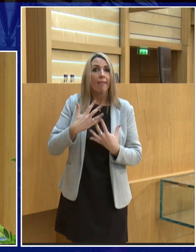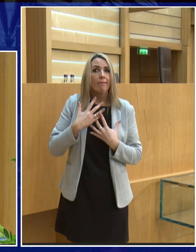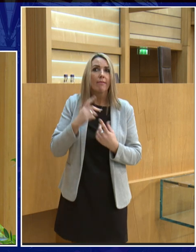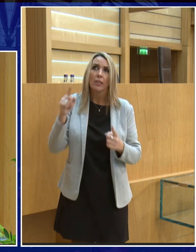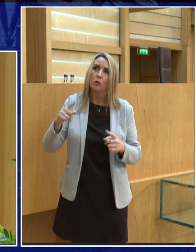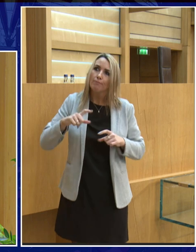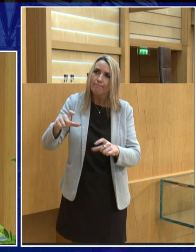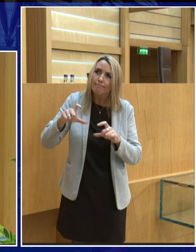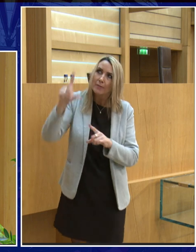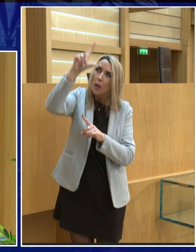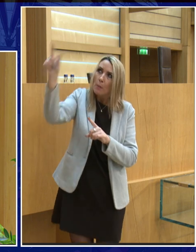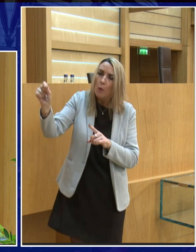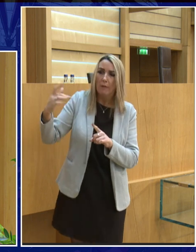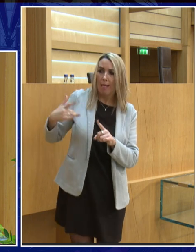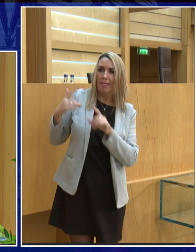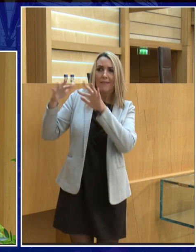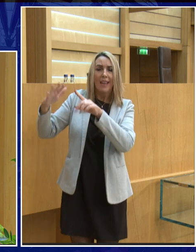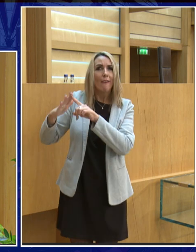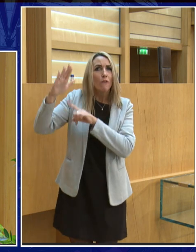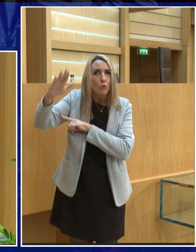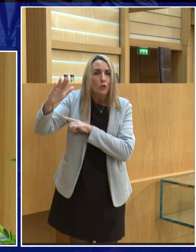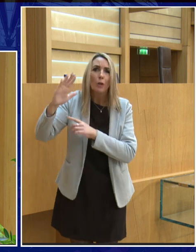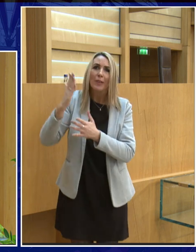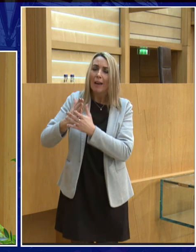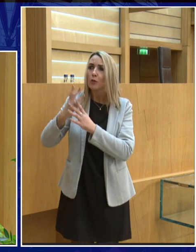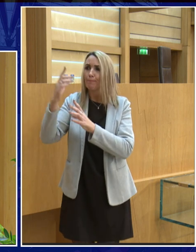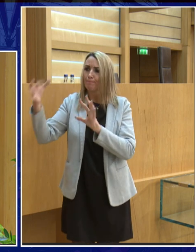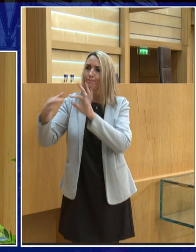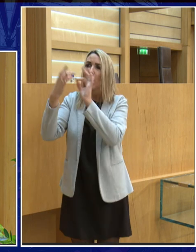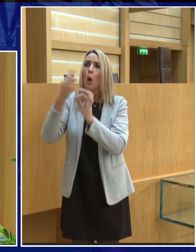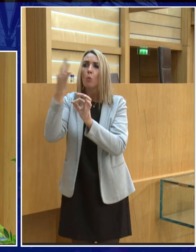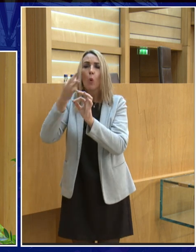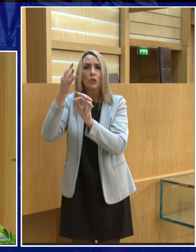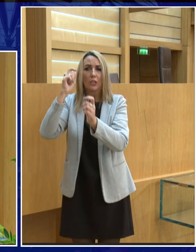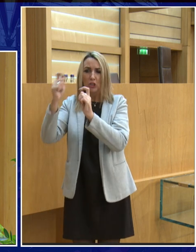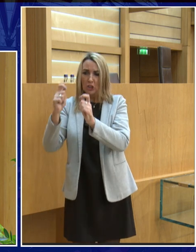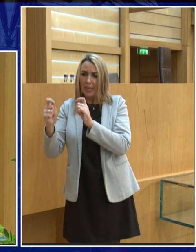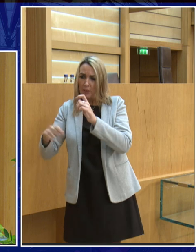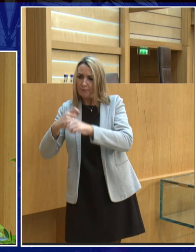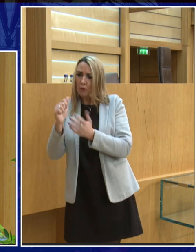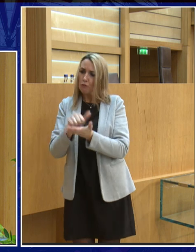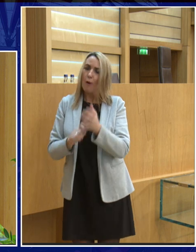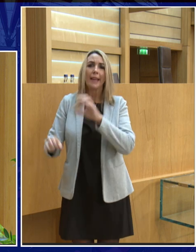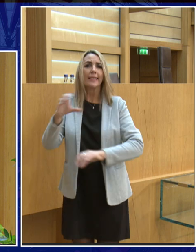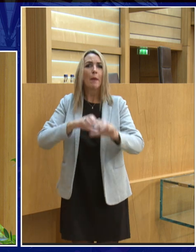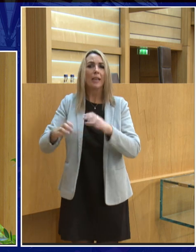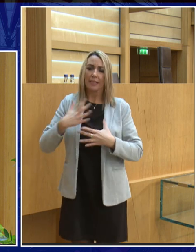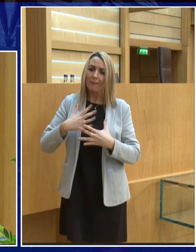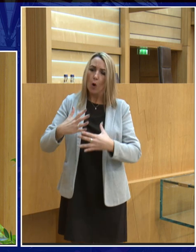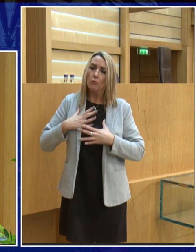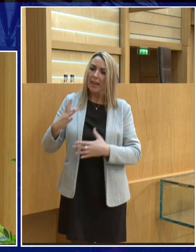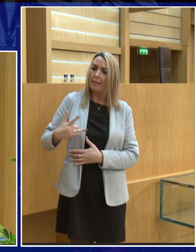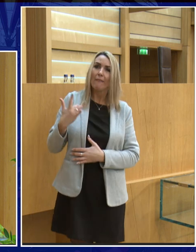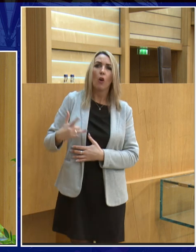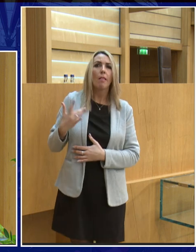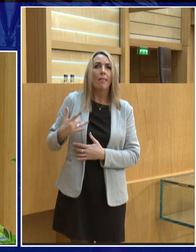-sustaining sort of a colony on the moon we need to be able to tap into that water break it down into hydrogen and oxygen and then we'll have sort of an